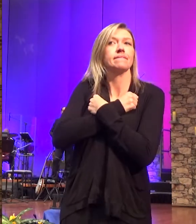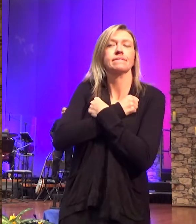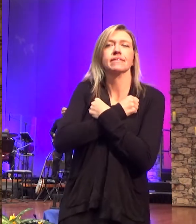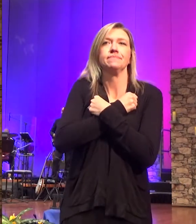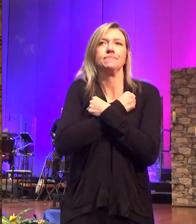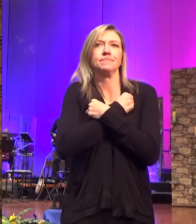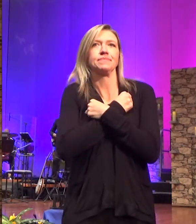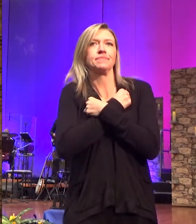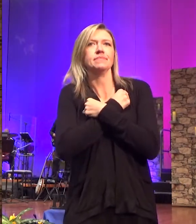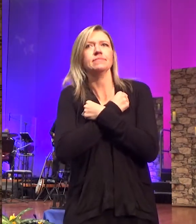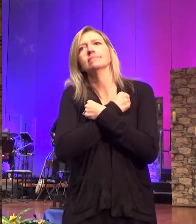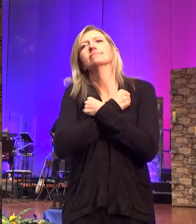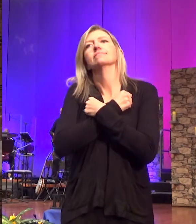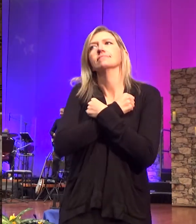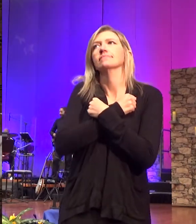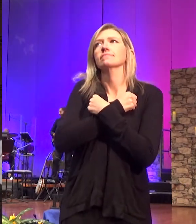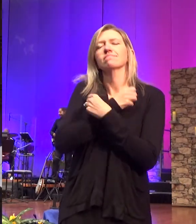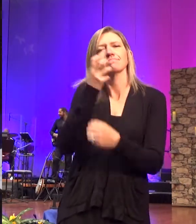Love.